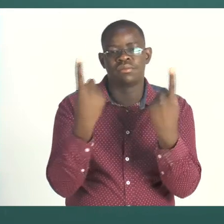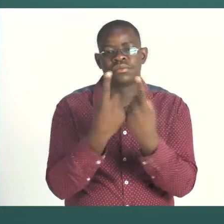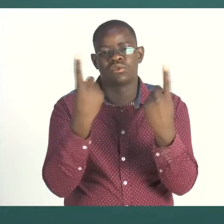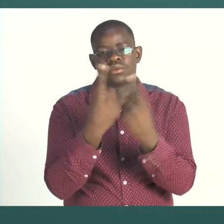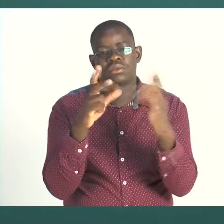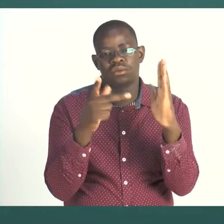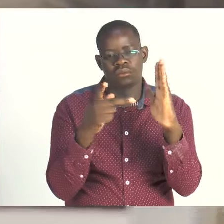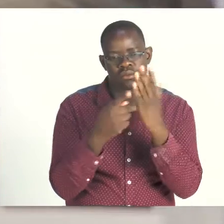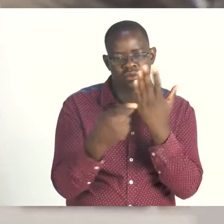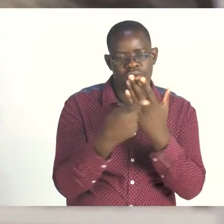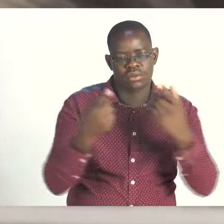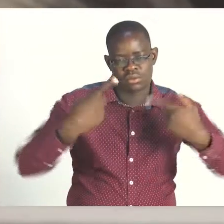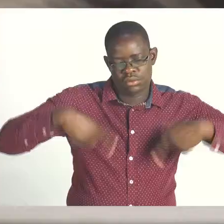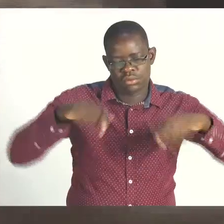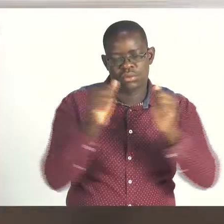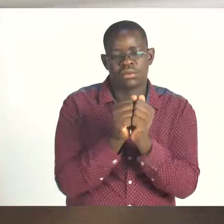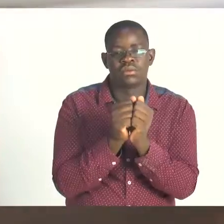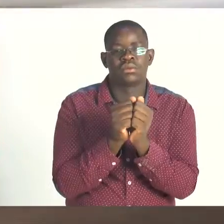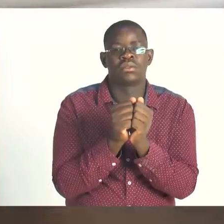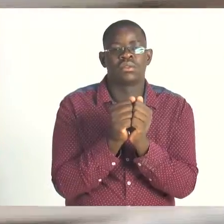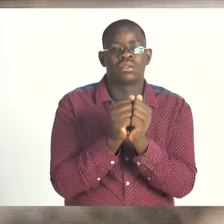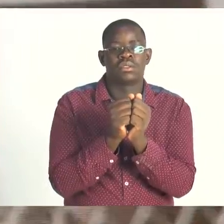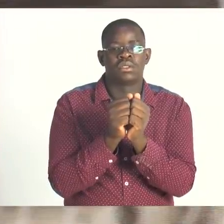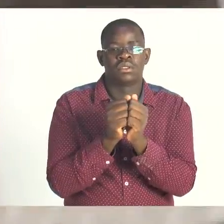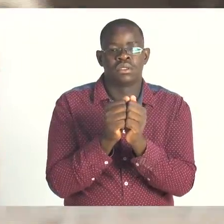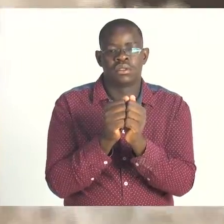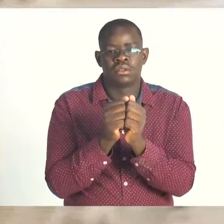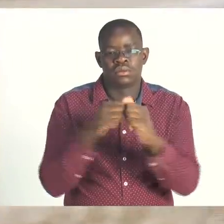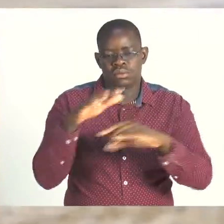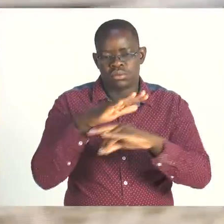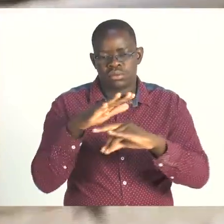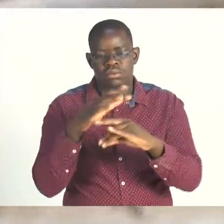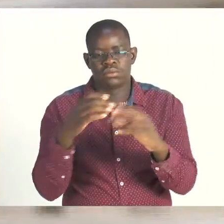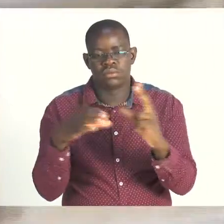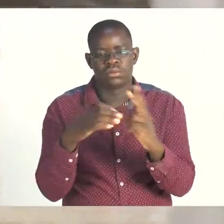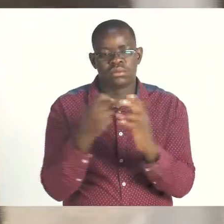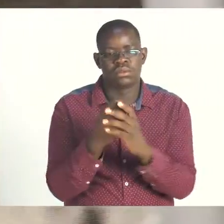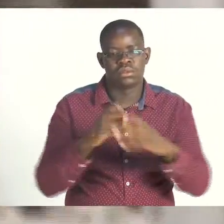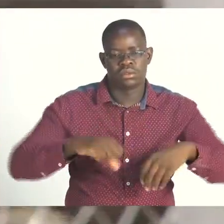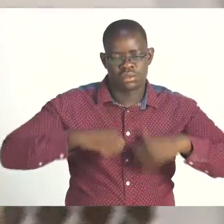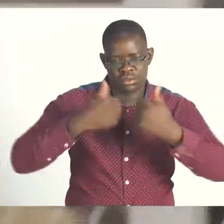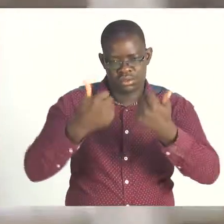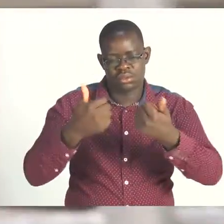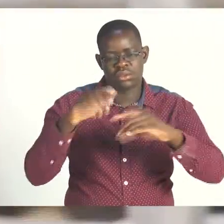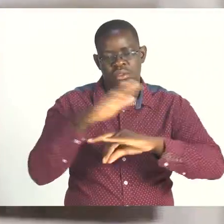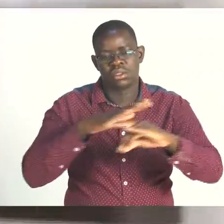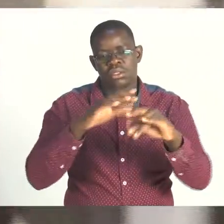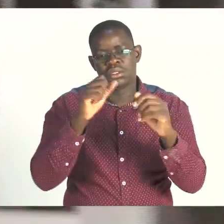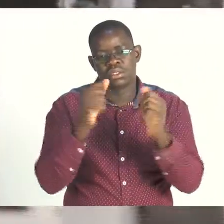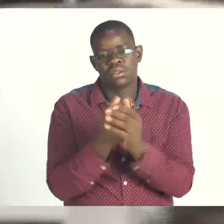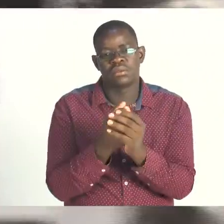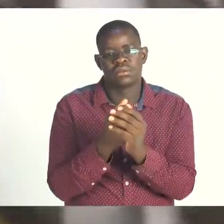with us. Viewers, livestock farmers need healthy animals. And to be healthy, the animals